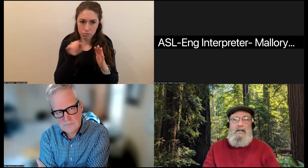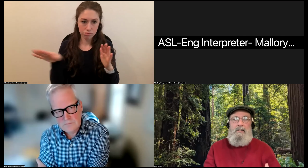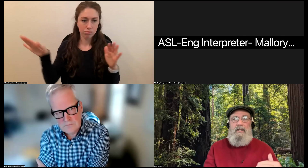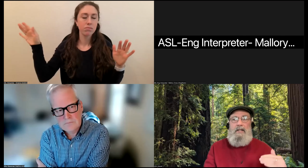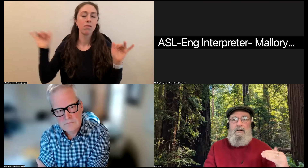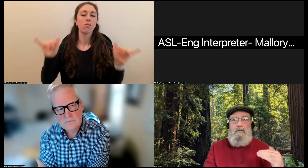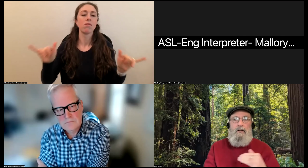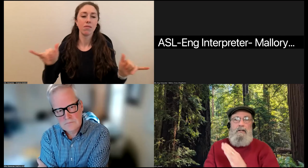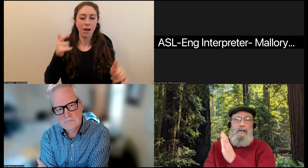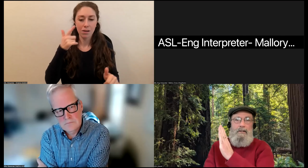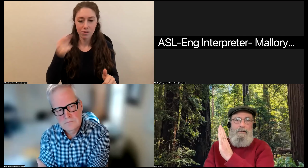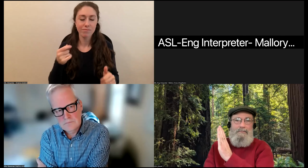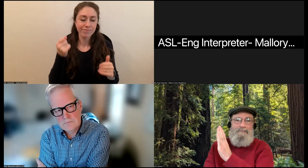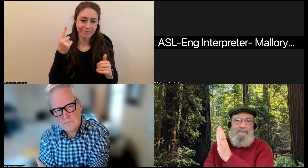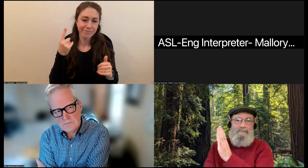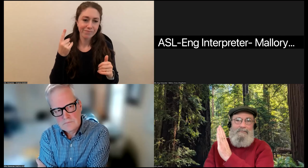understand what an exponential